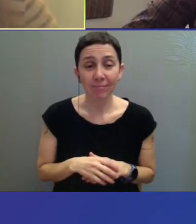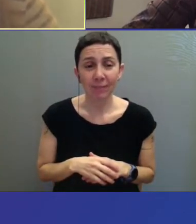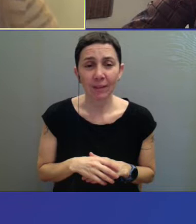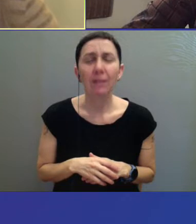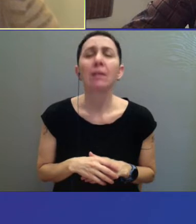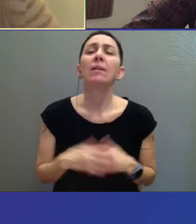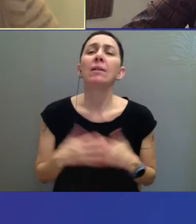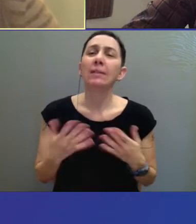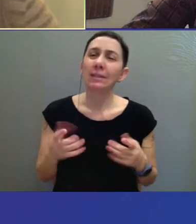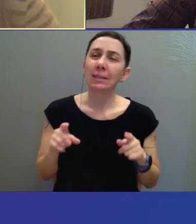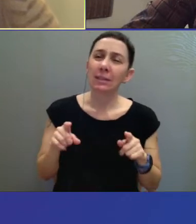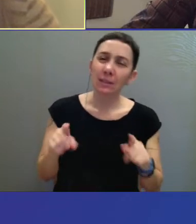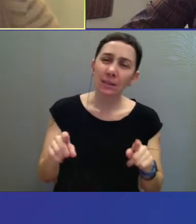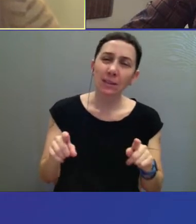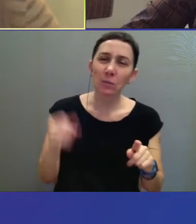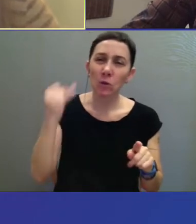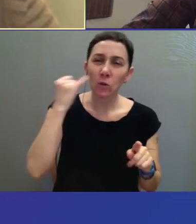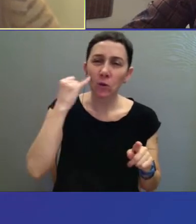Along those lines,